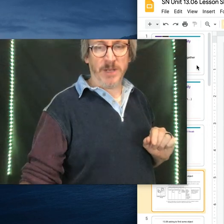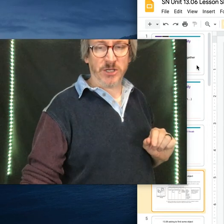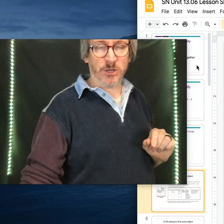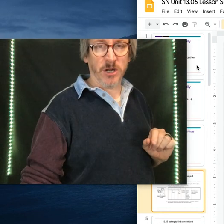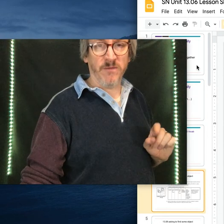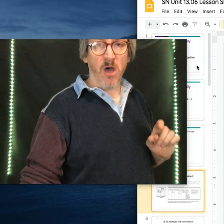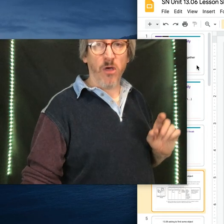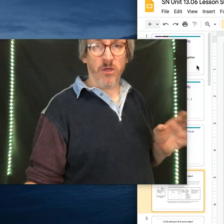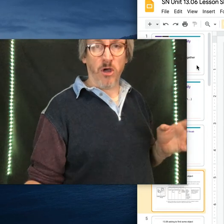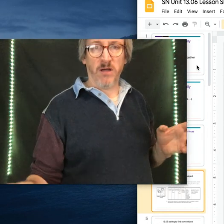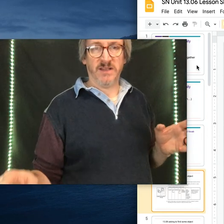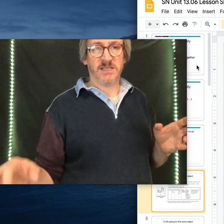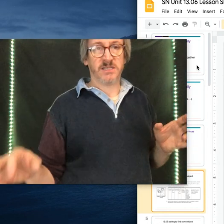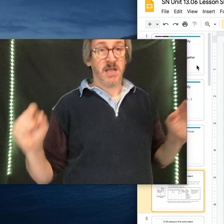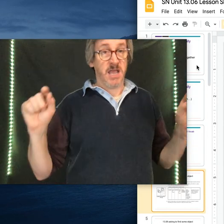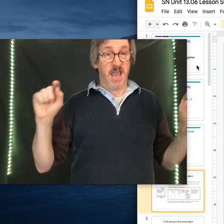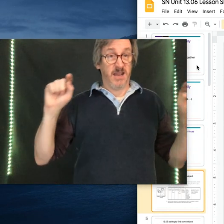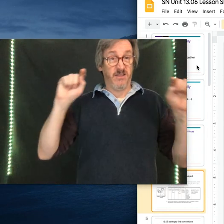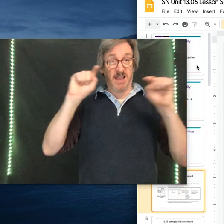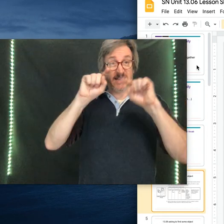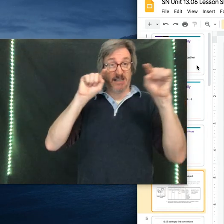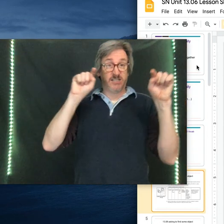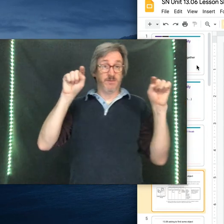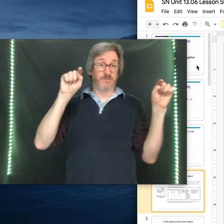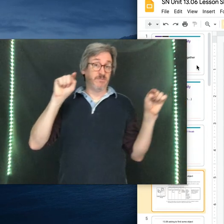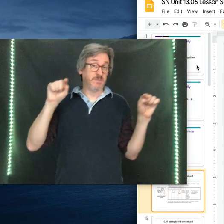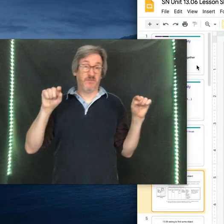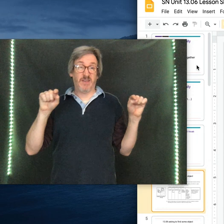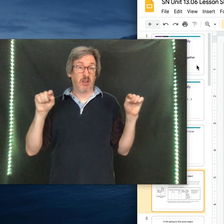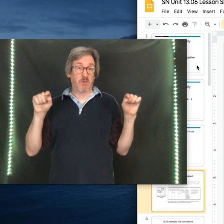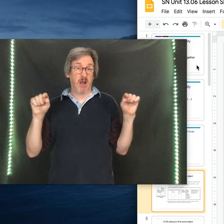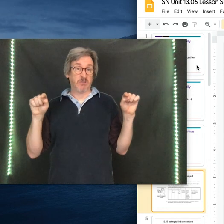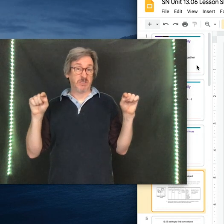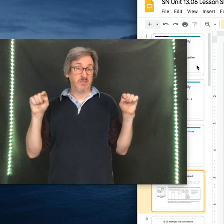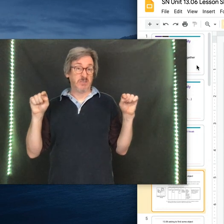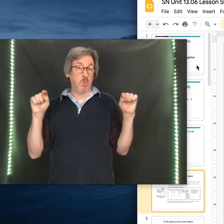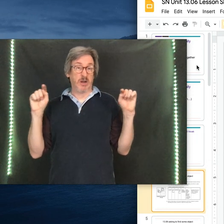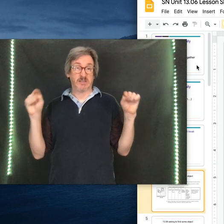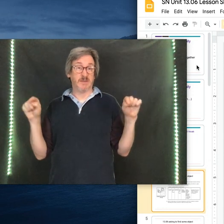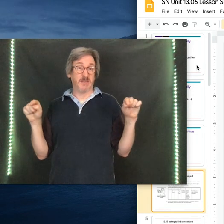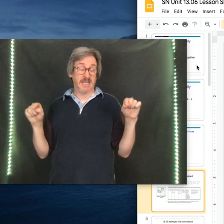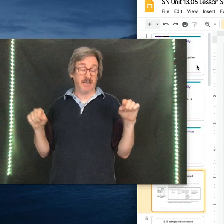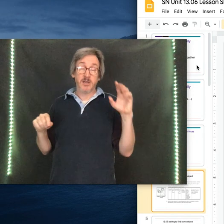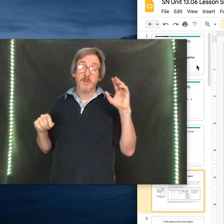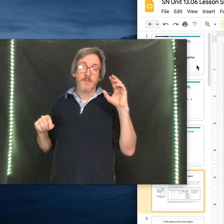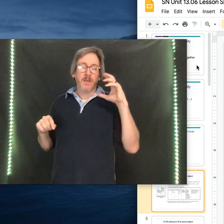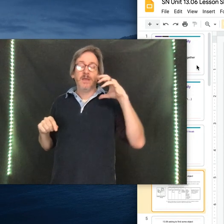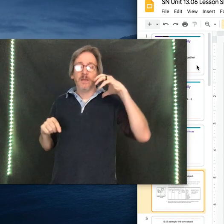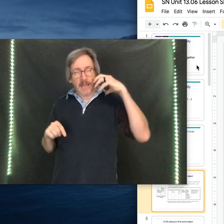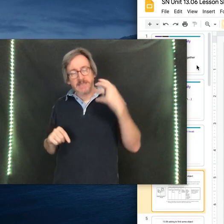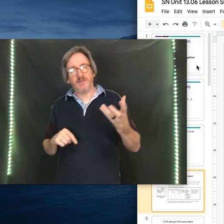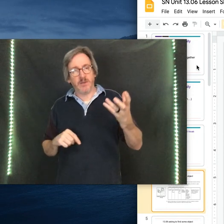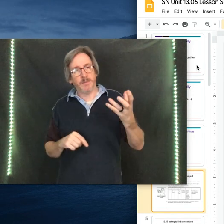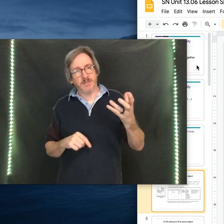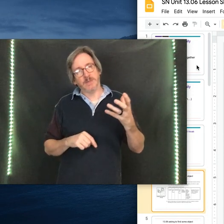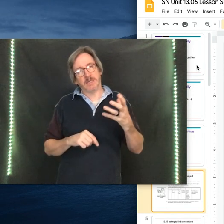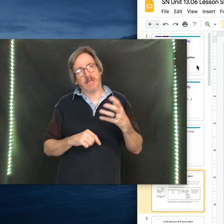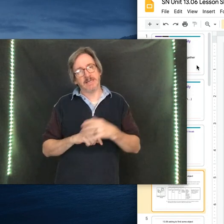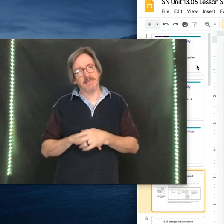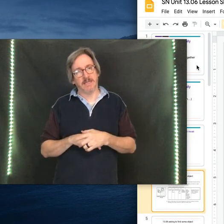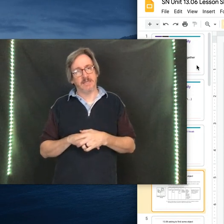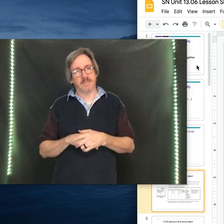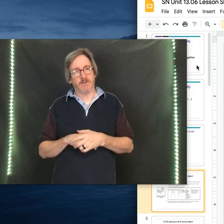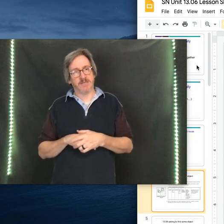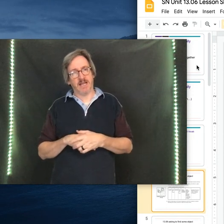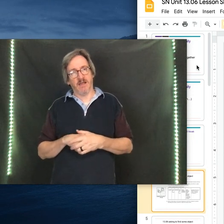a picture of the office. And the idea is to figure out where something's hidden. The activity we would do in